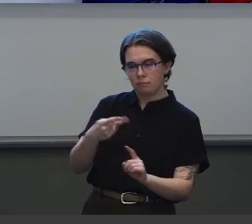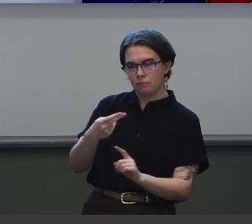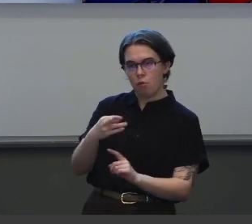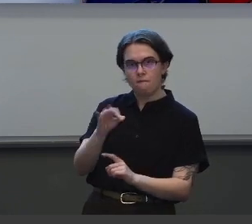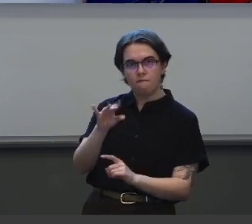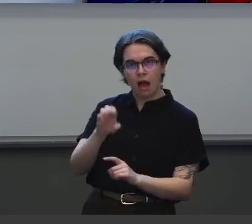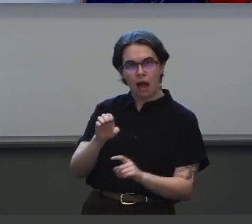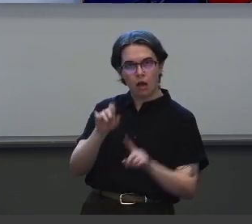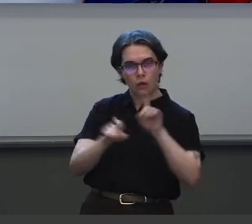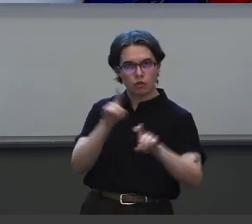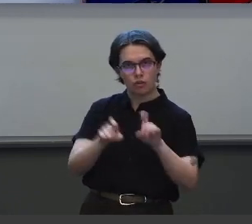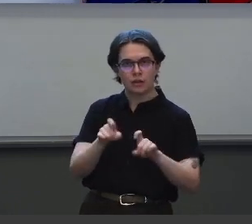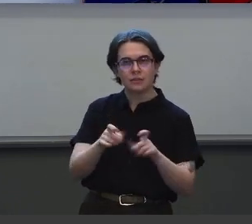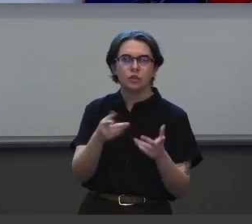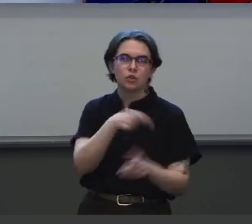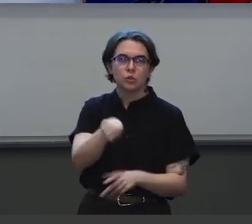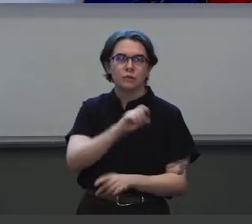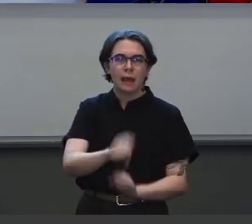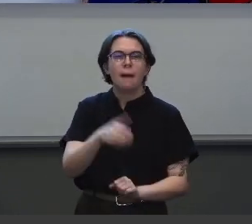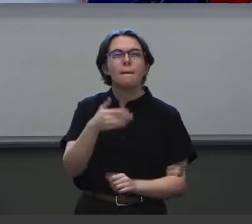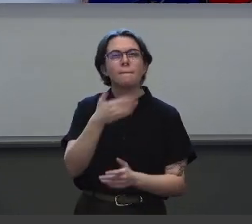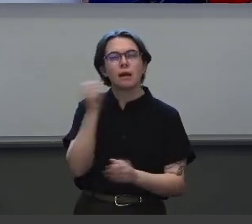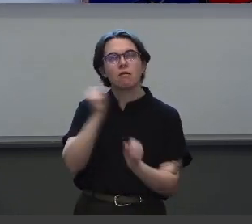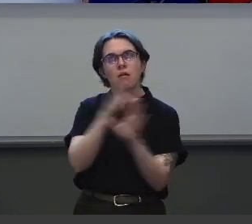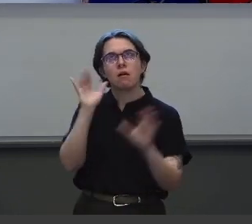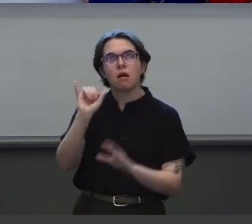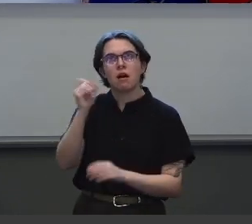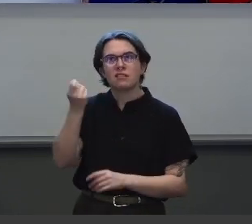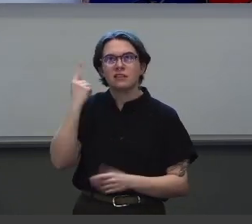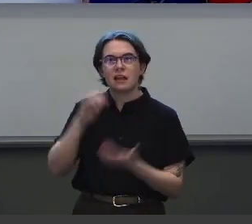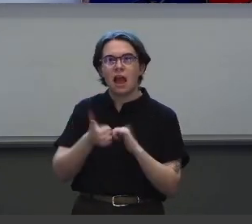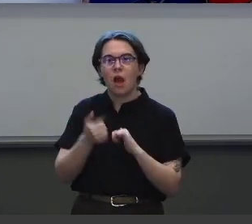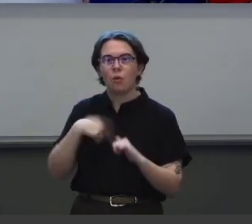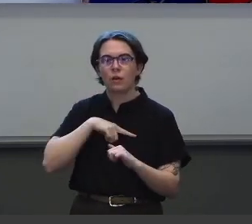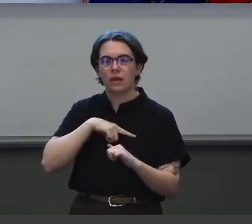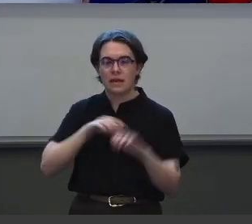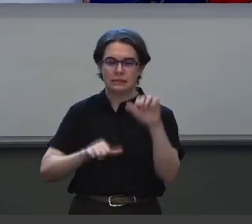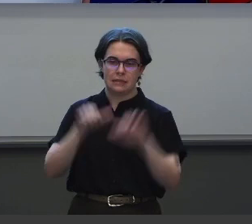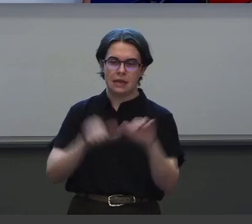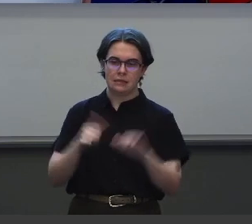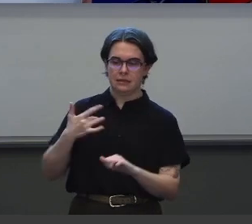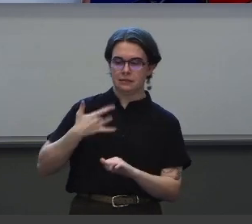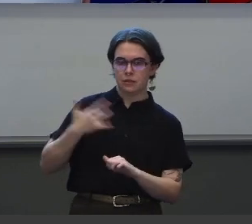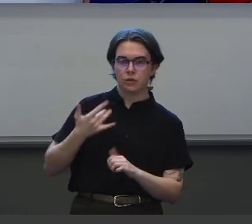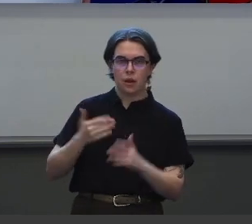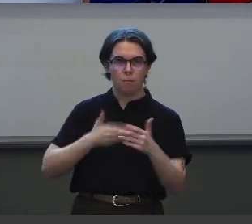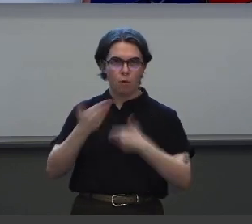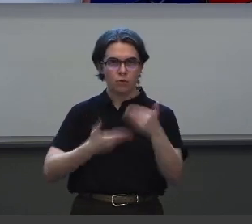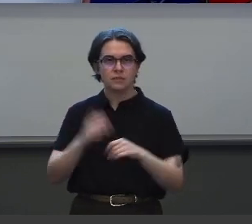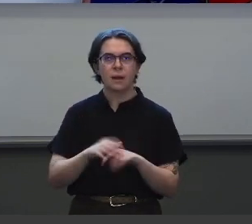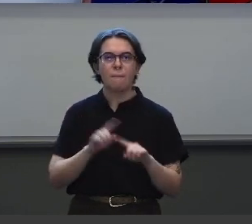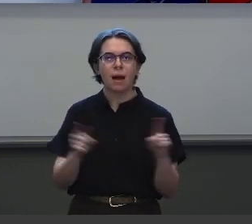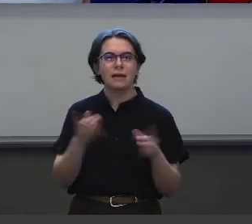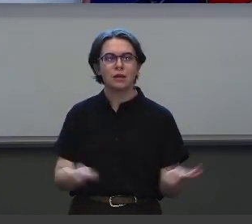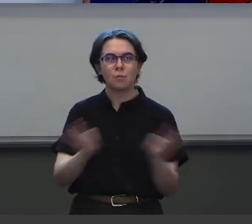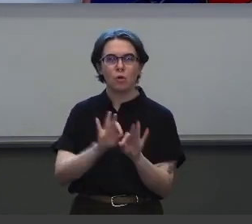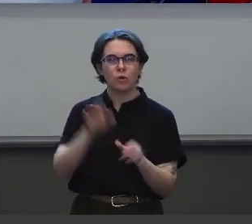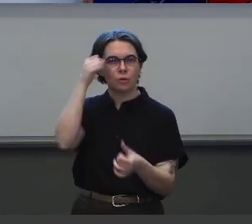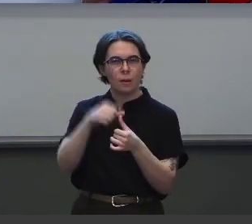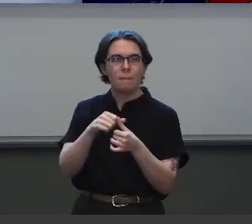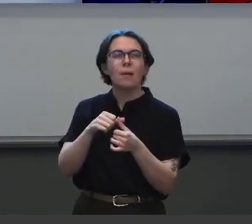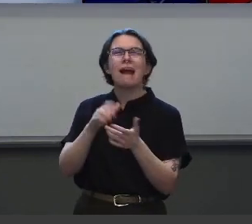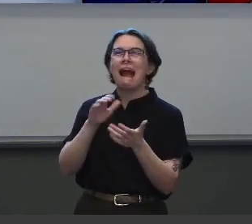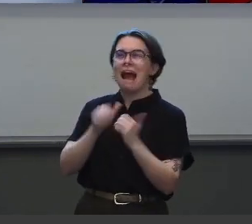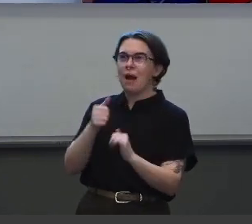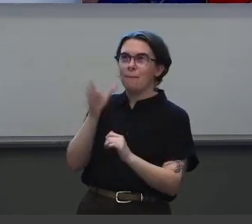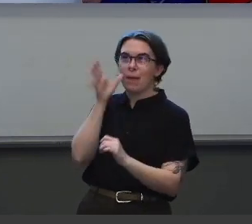of how we assess sensory processing. But one thing I want you to keep in mind is how parents respond to these questions.